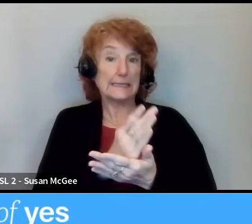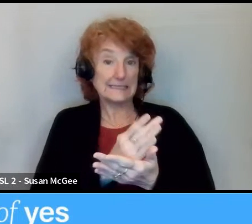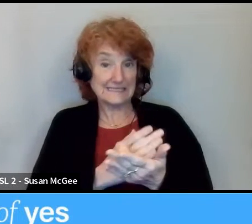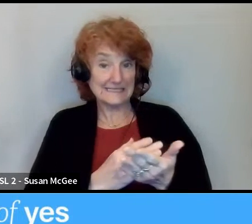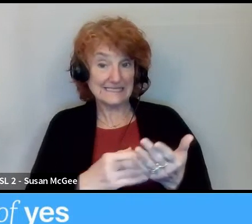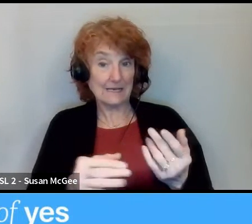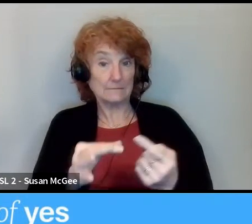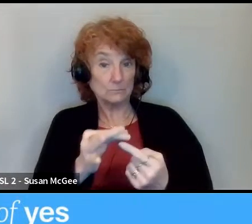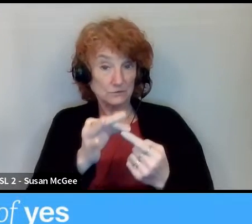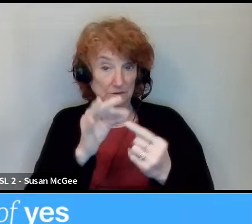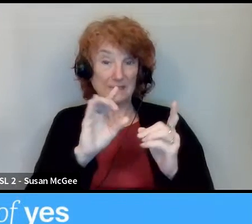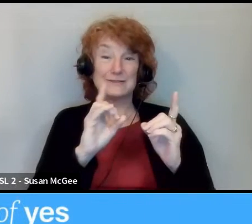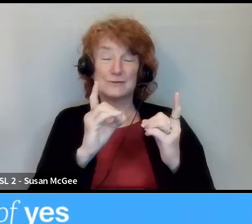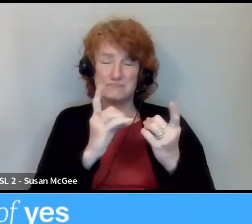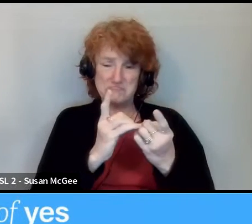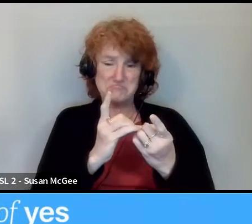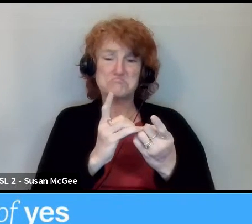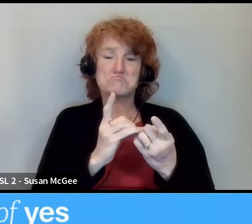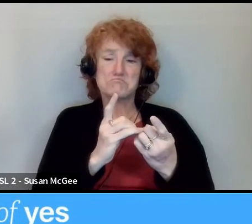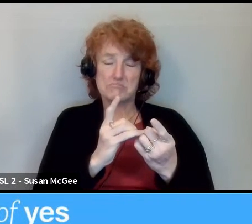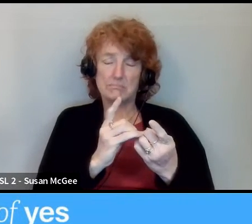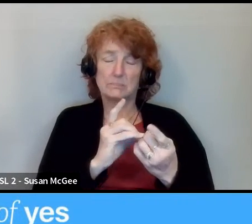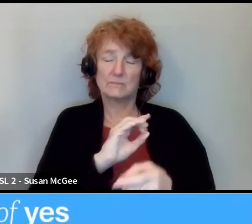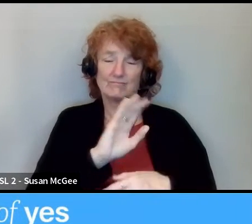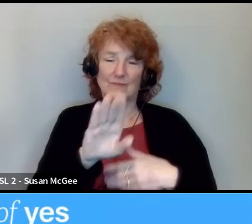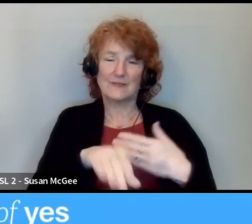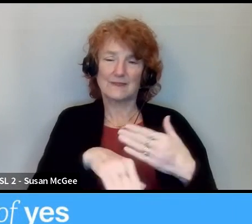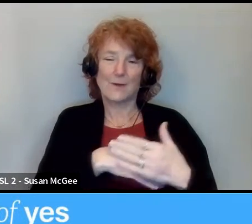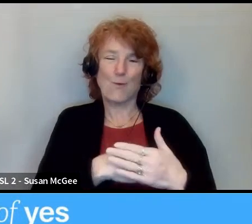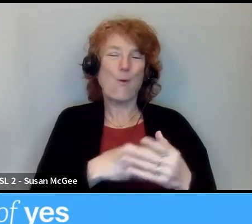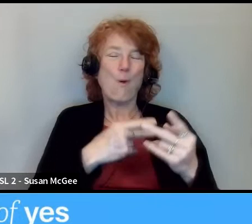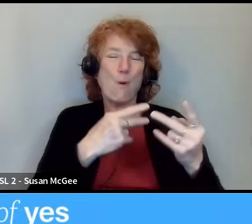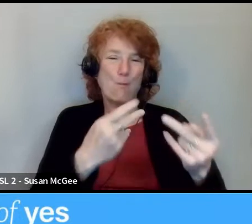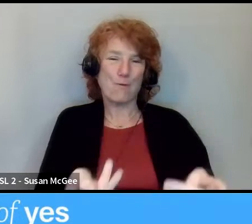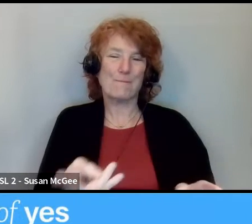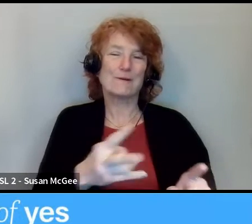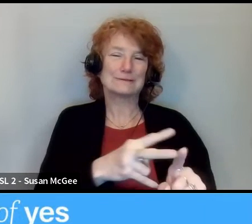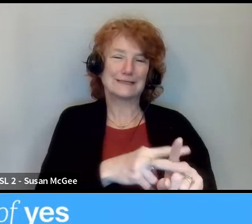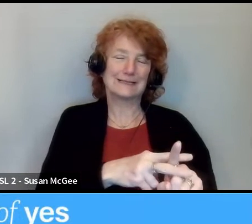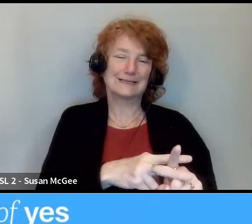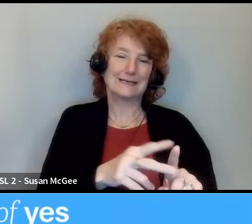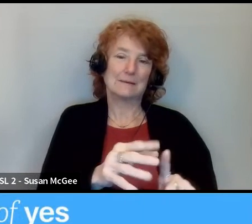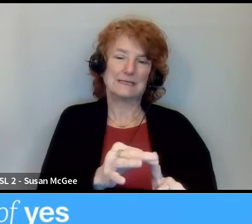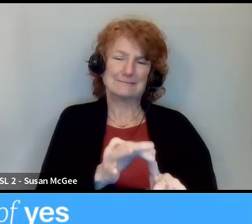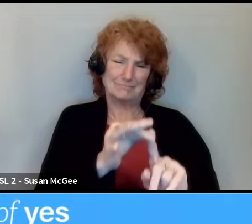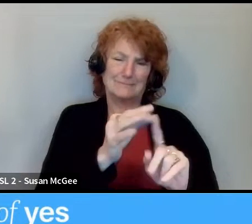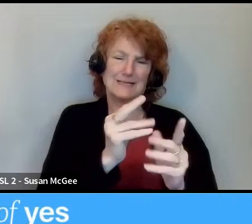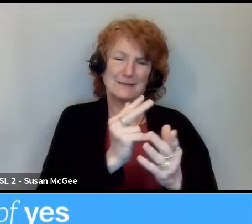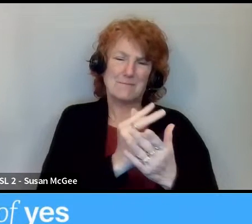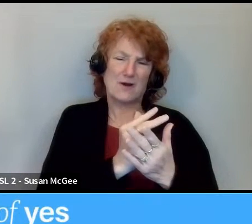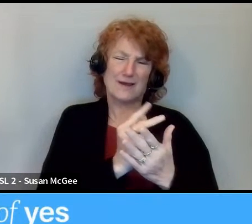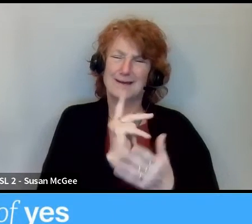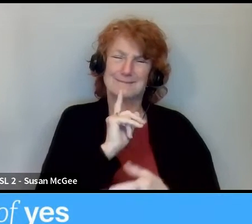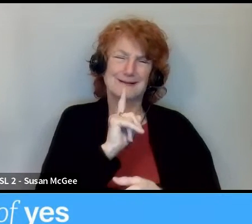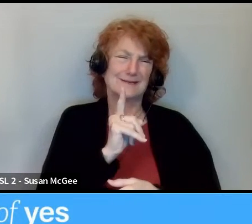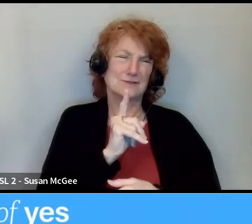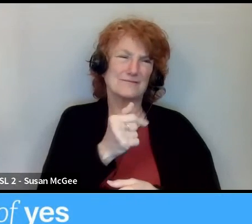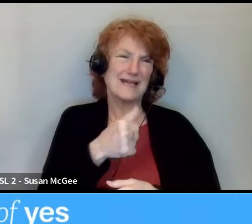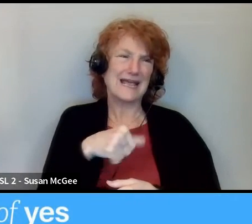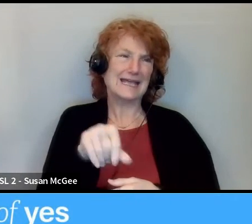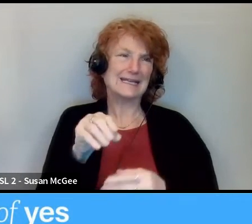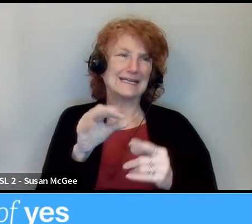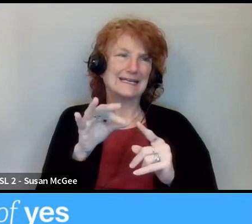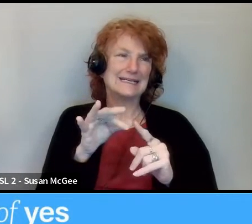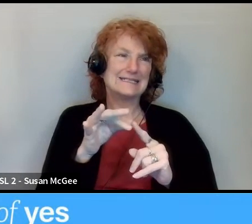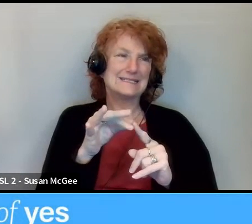other instances, and that's the case with parking for the most part. I'm not aware of any special districts where we